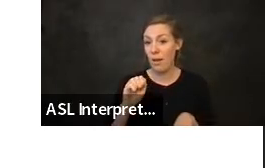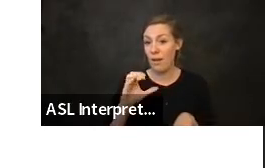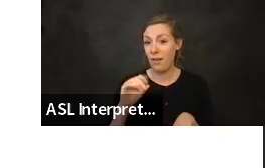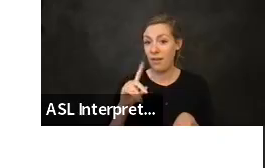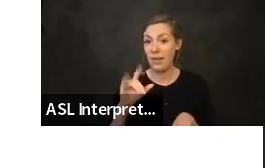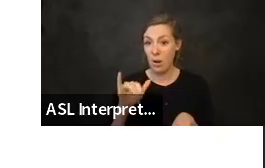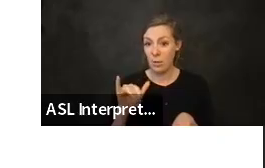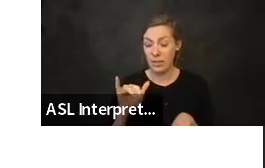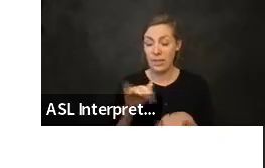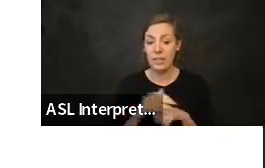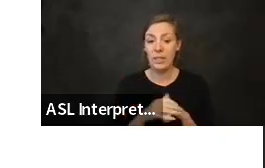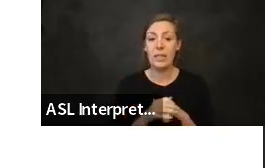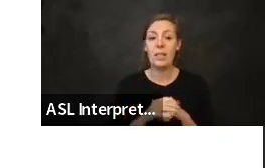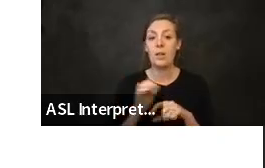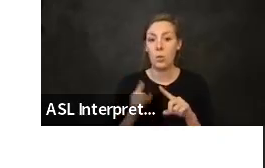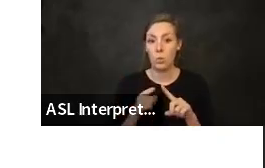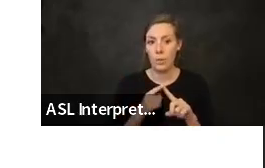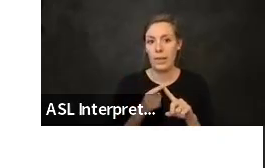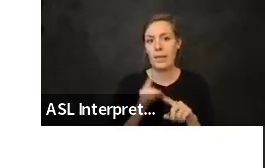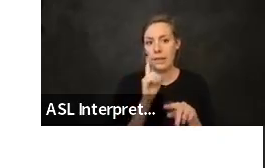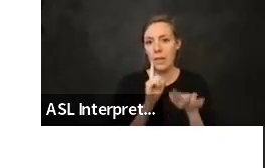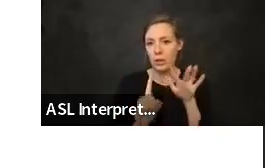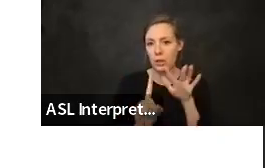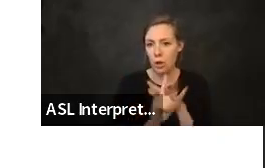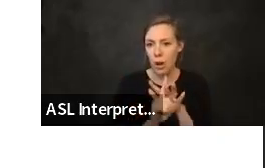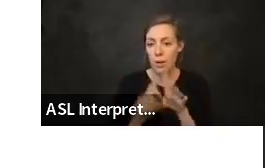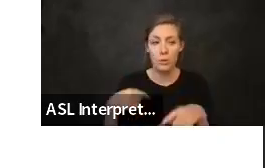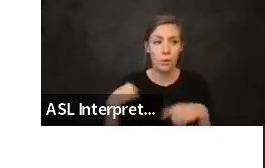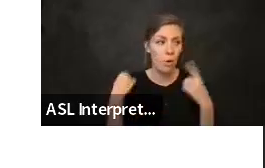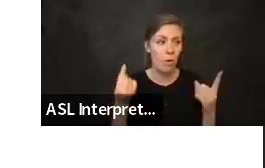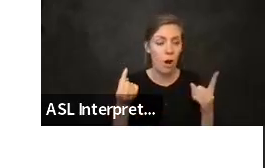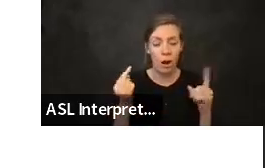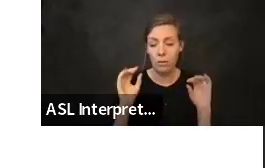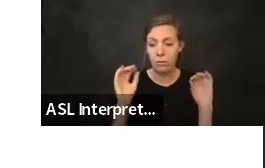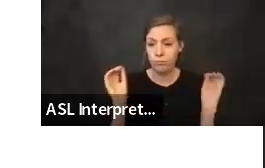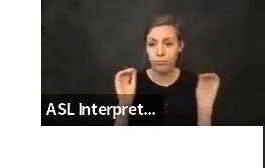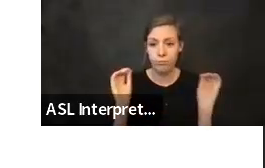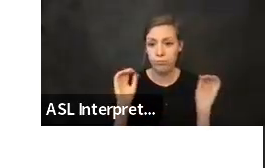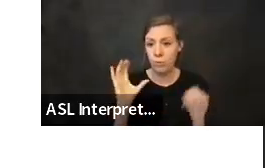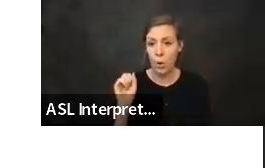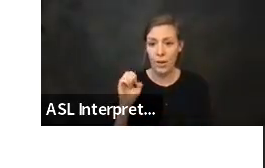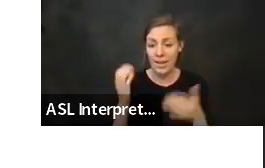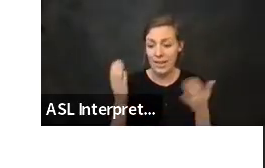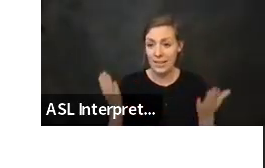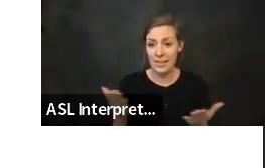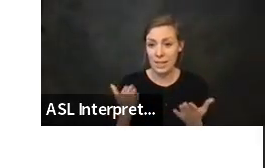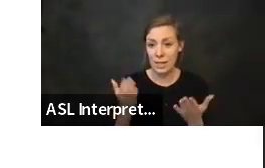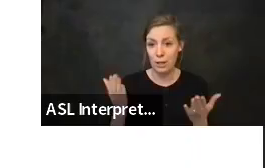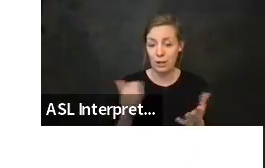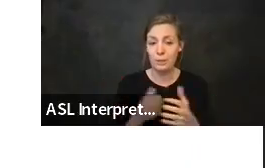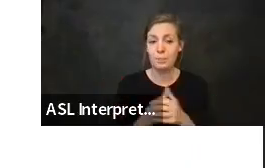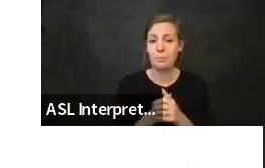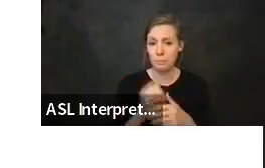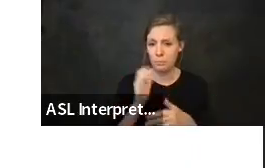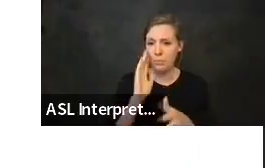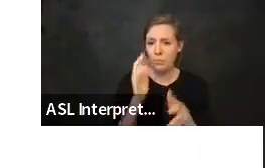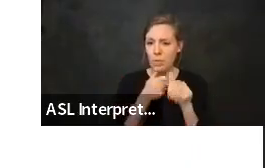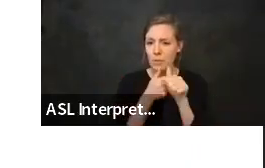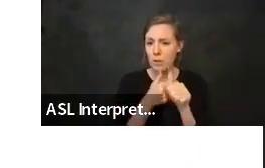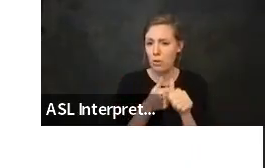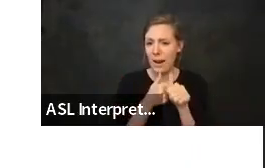when it does appear in our county. So far, we have not found cases. We will be tracking